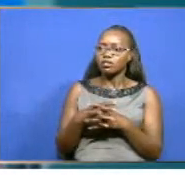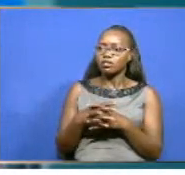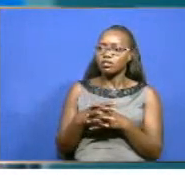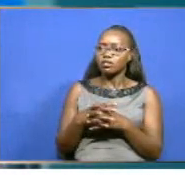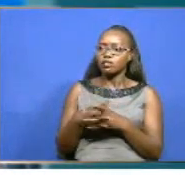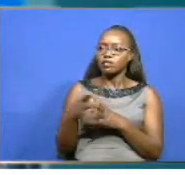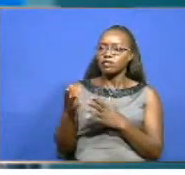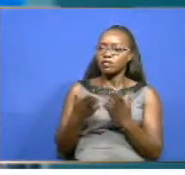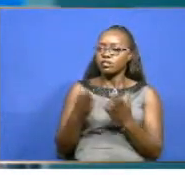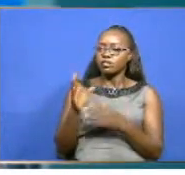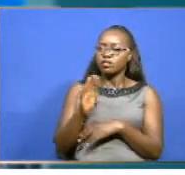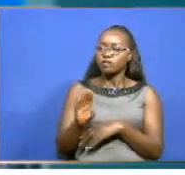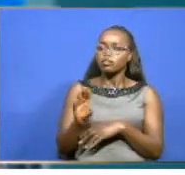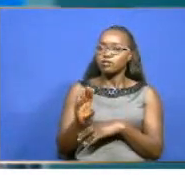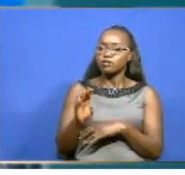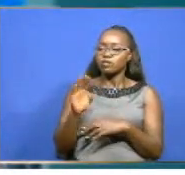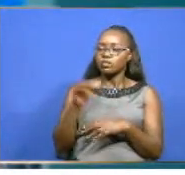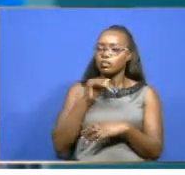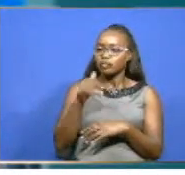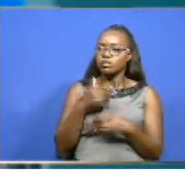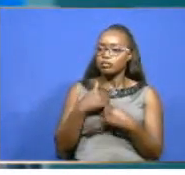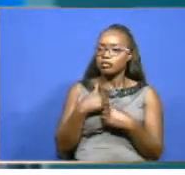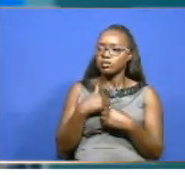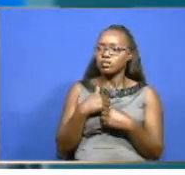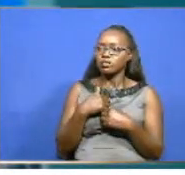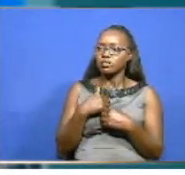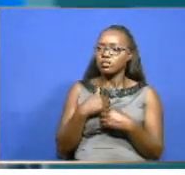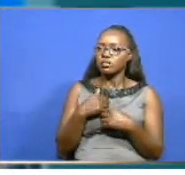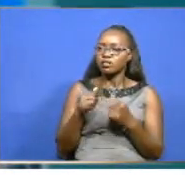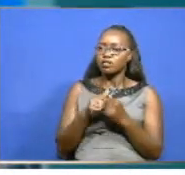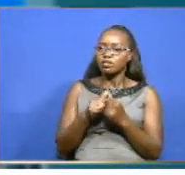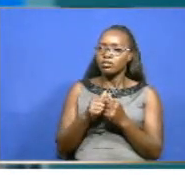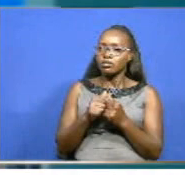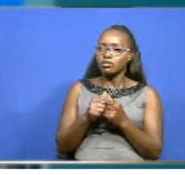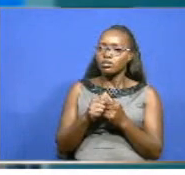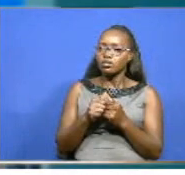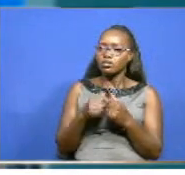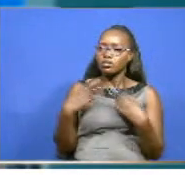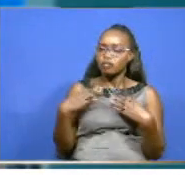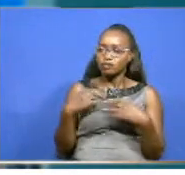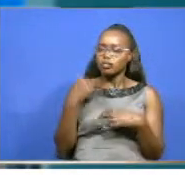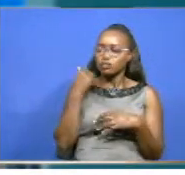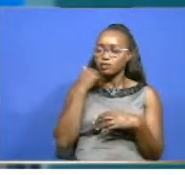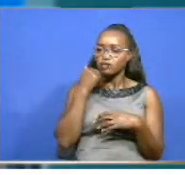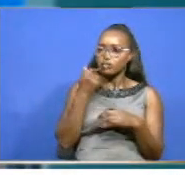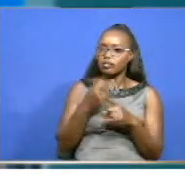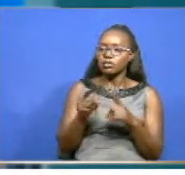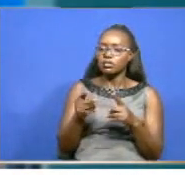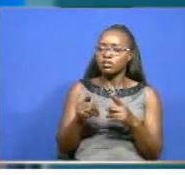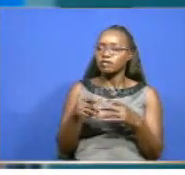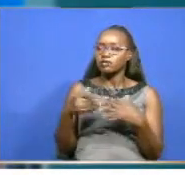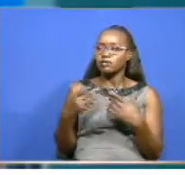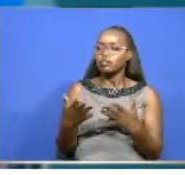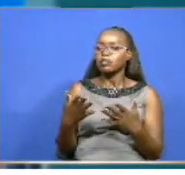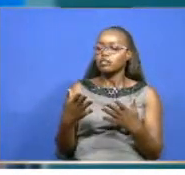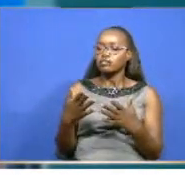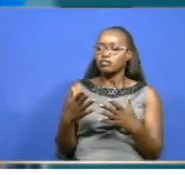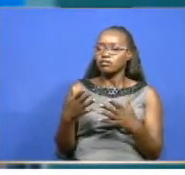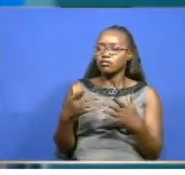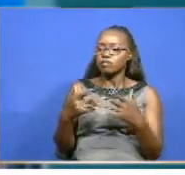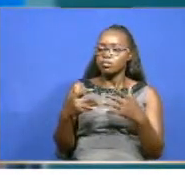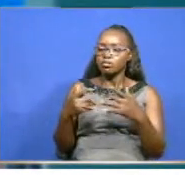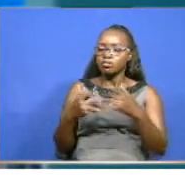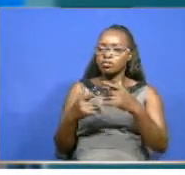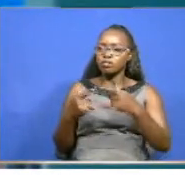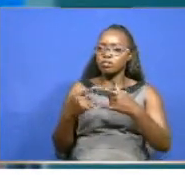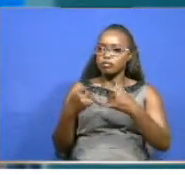B cannot handle even 10. Patients. But how can we reach that gap?